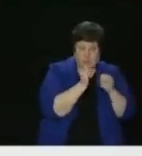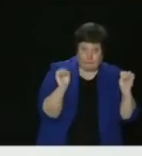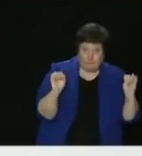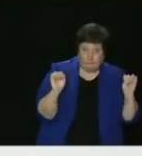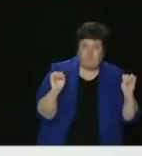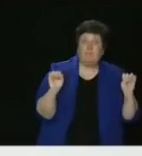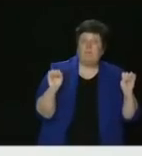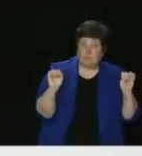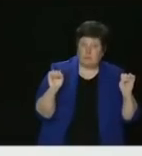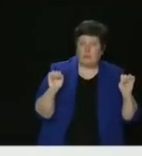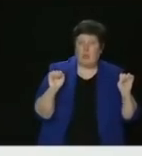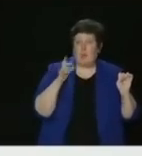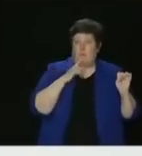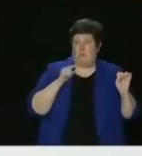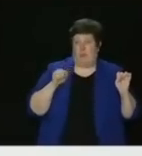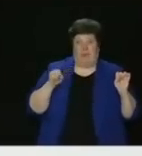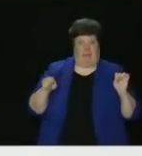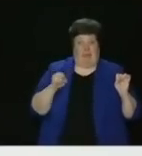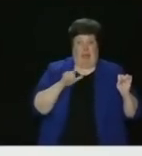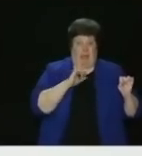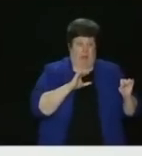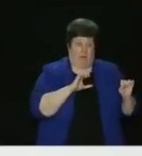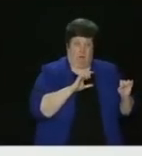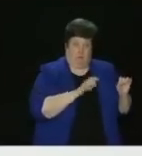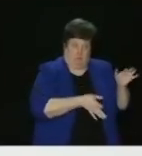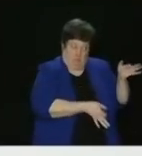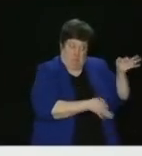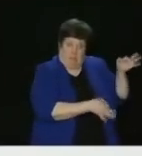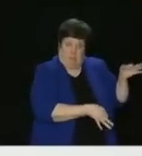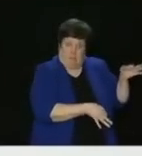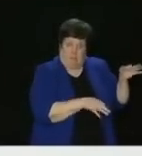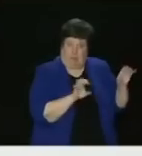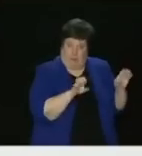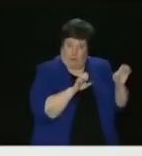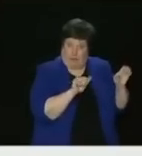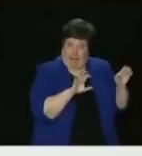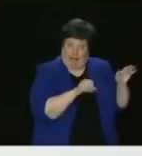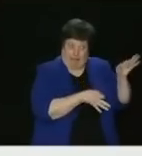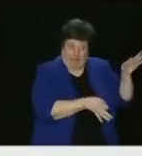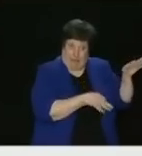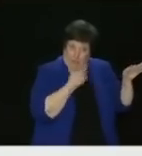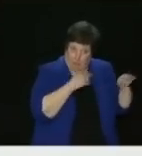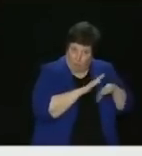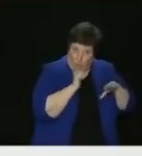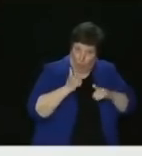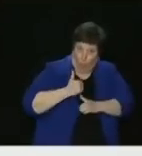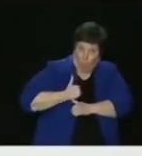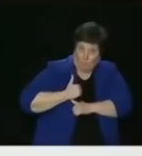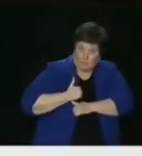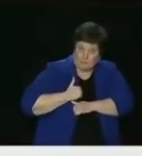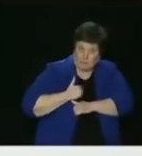said, this Emergencies Act in no way brings in the military as a solution against